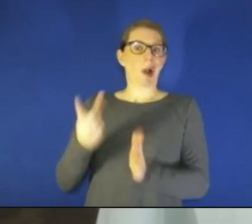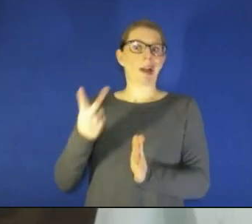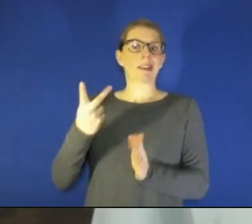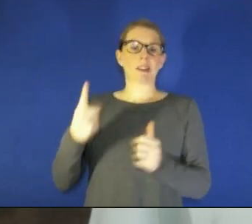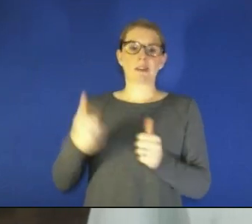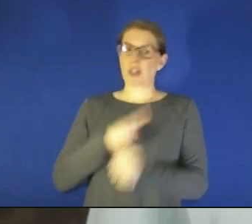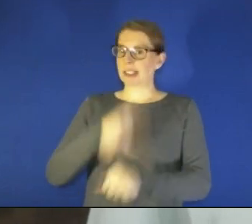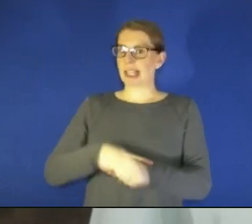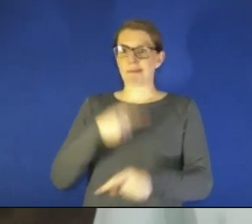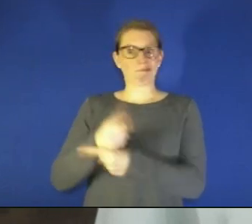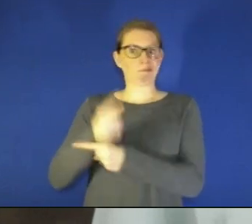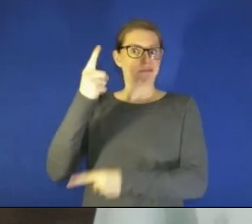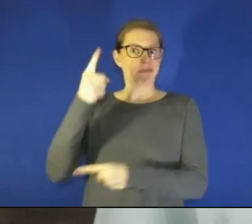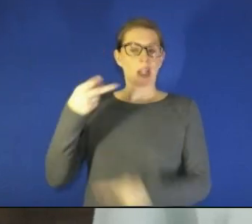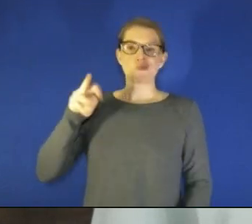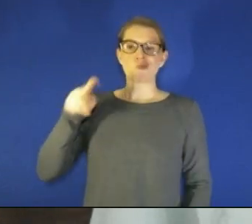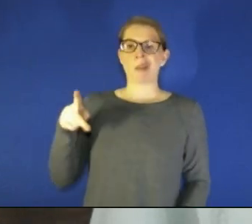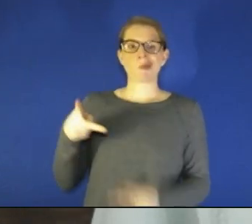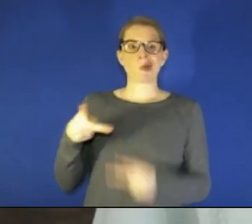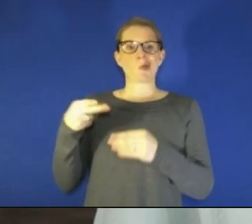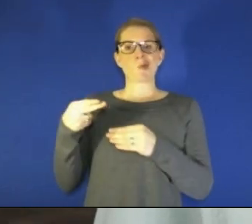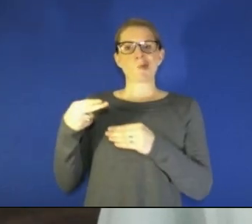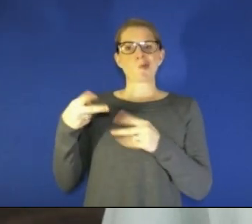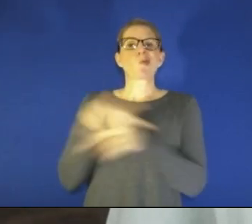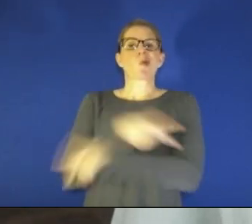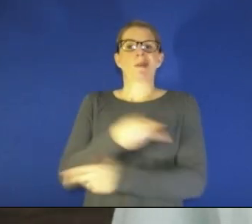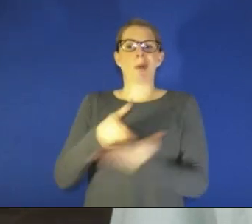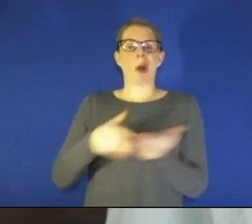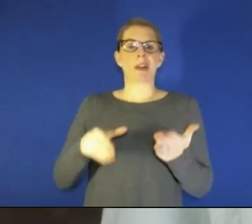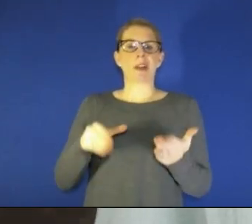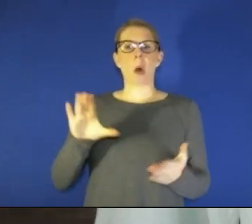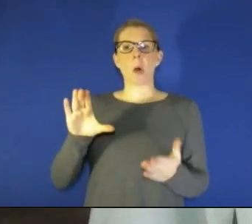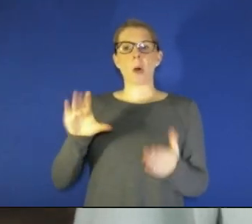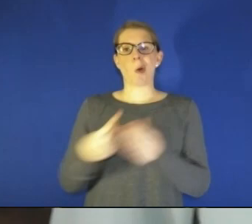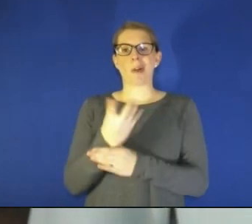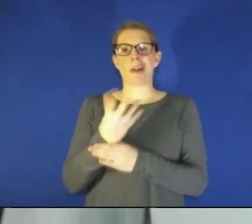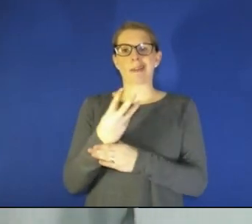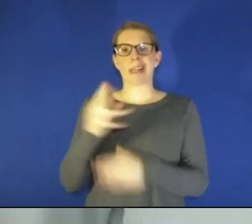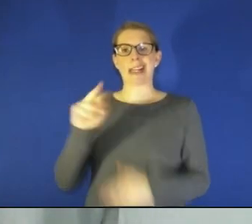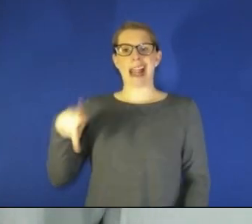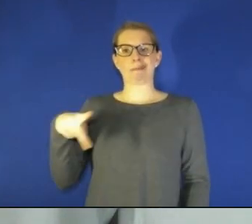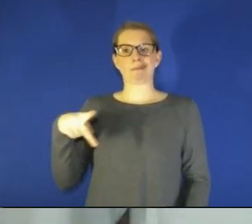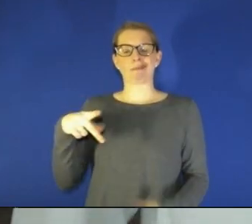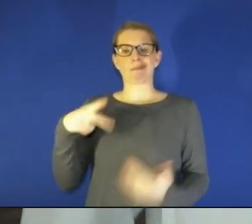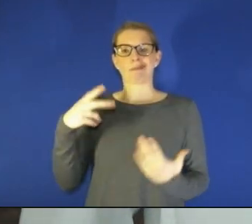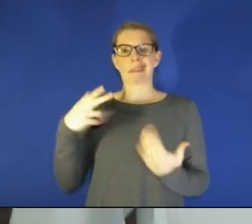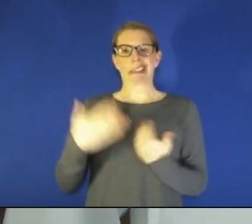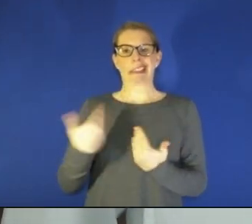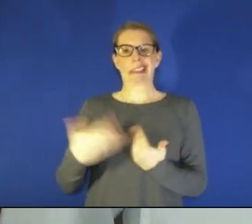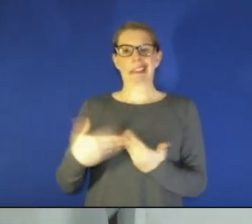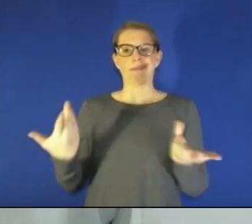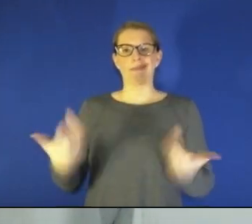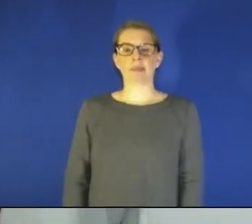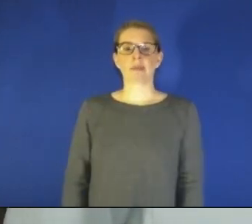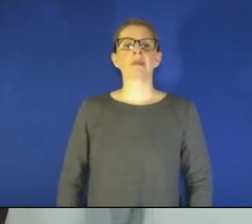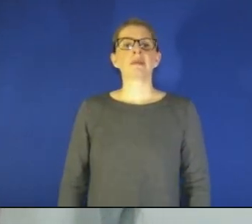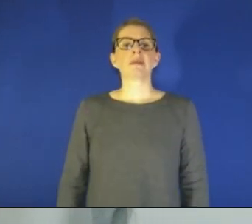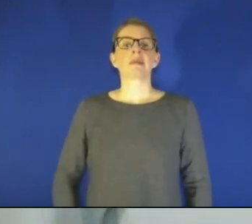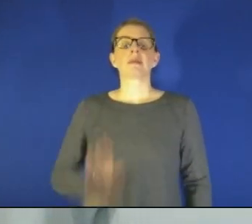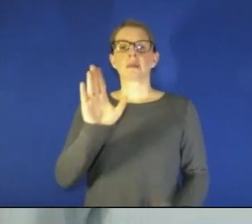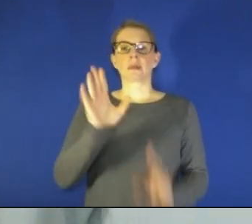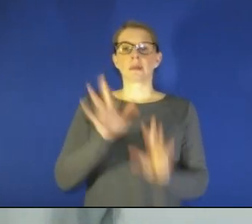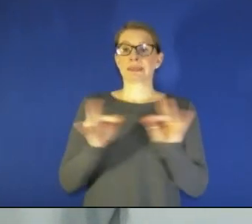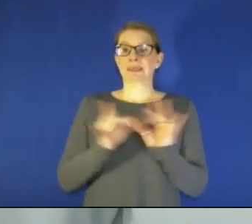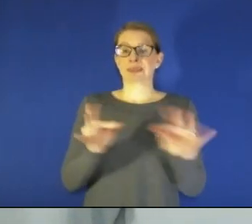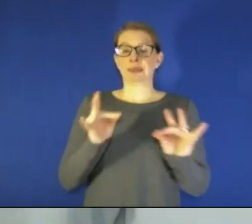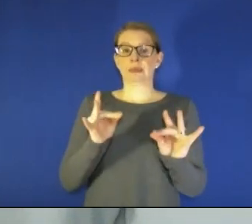well. The PrEP is kind of the worst part. Right. Colonoscopy is like you're taking a nap, right? Right. So what would be your message to